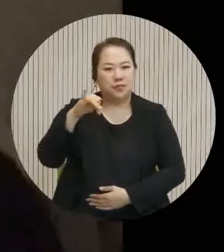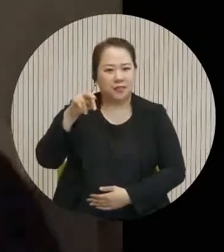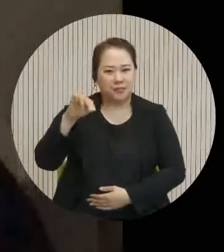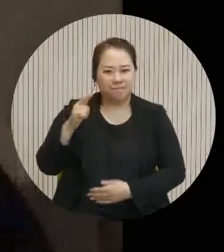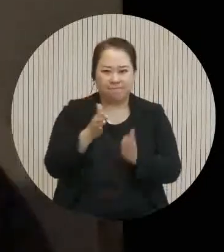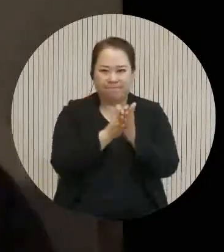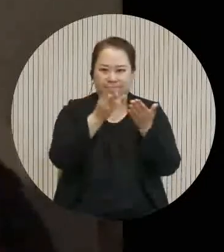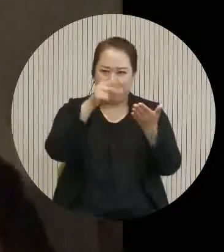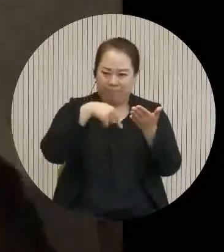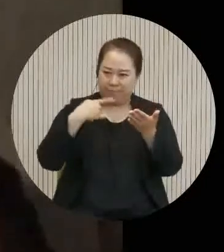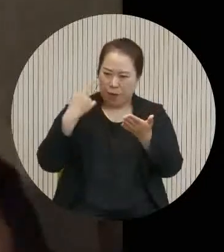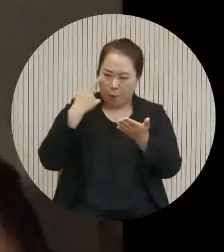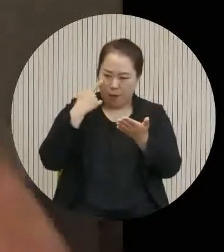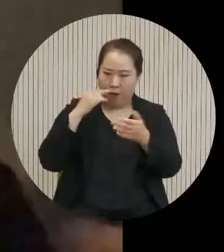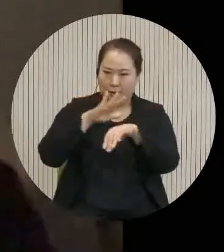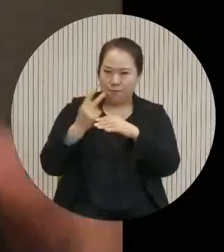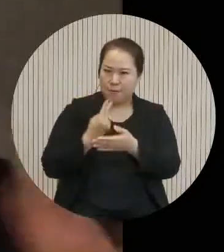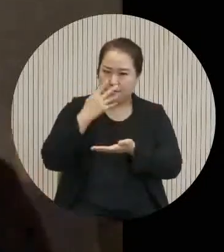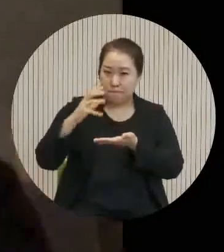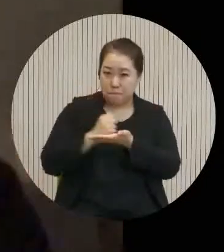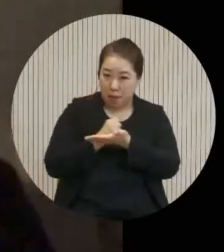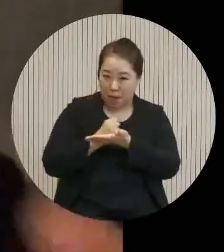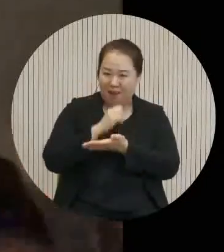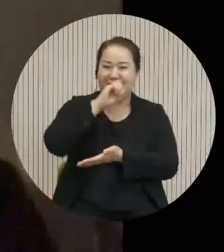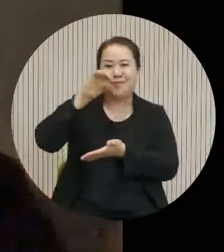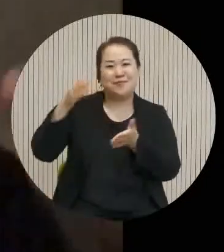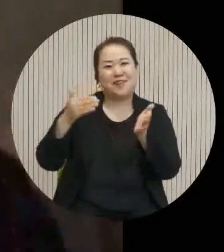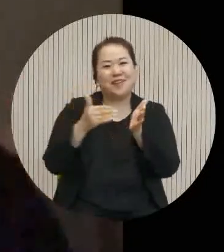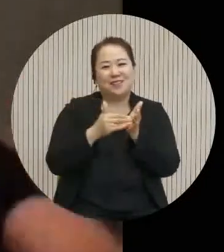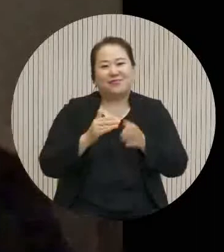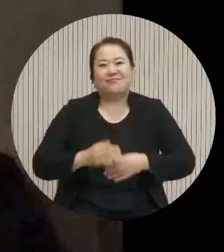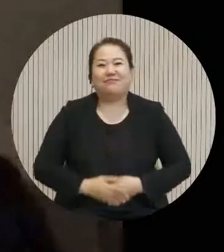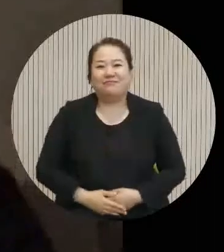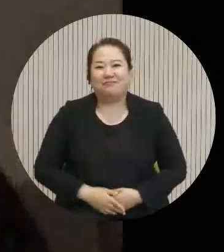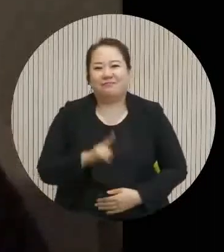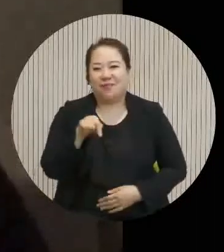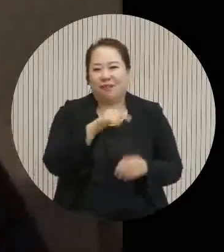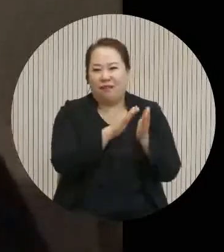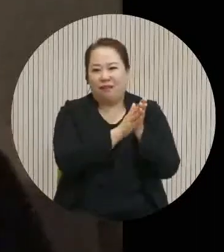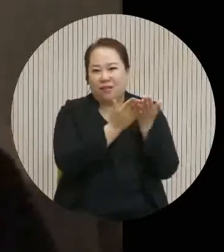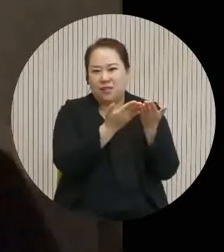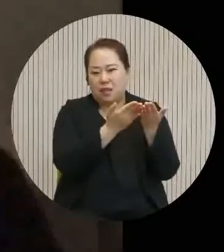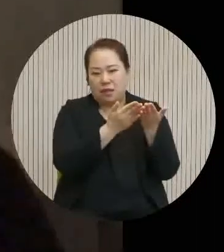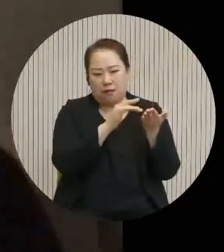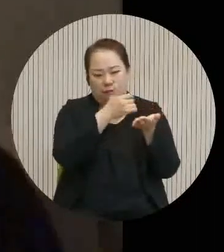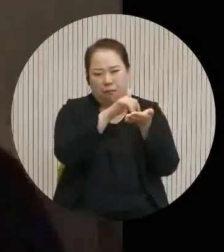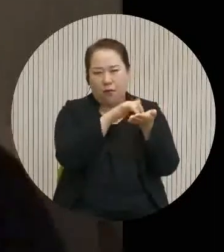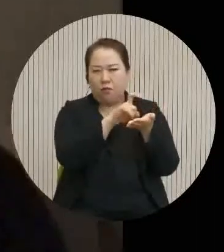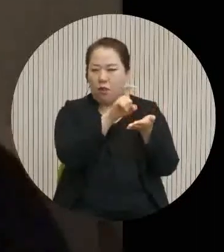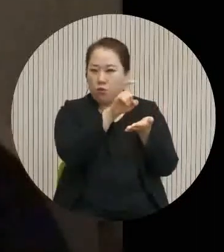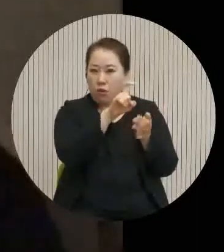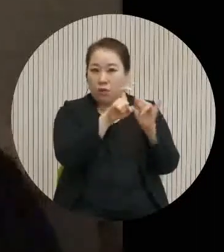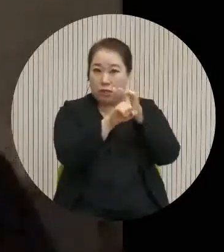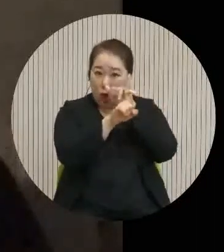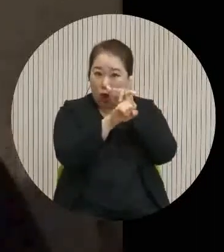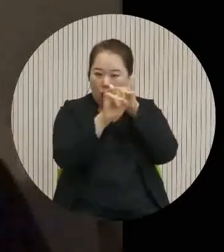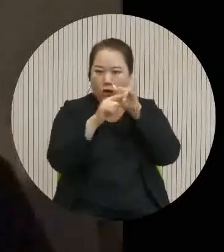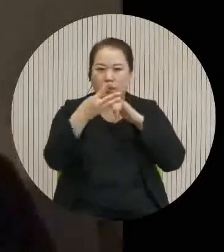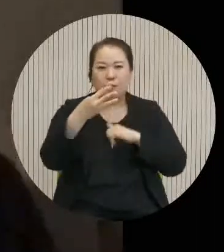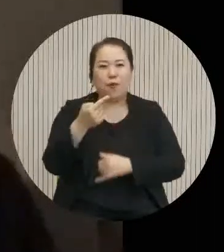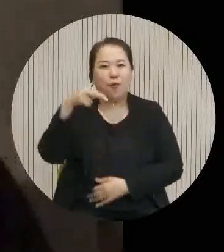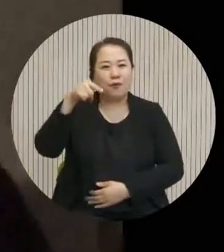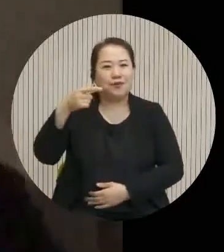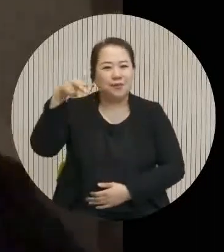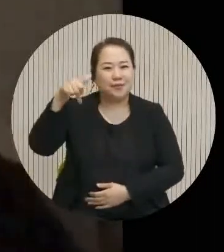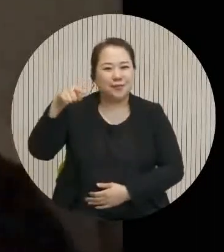law. I came to the conclusion that 10 John Grisham novels is like a year of law school. It's